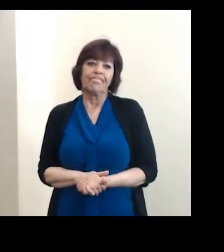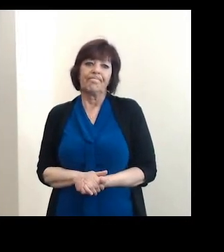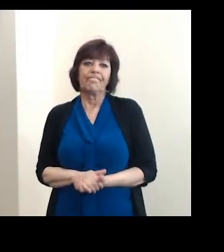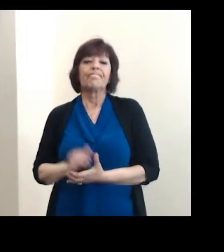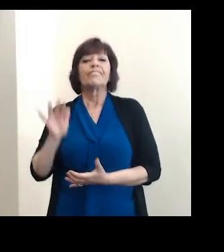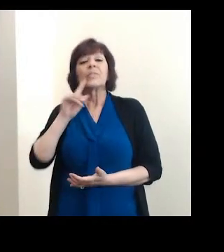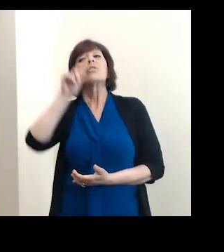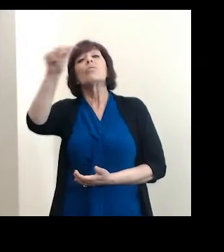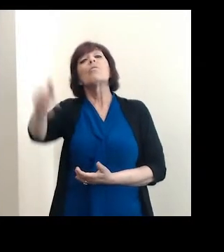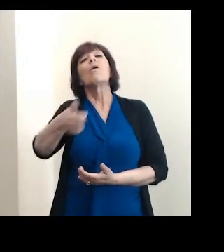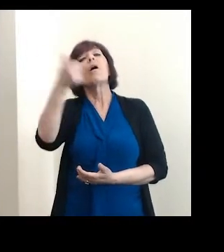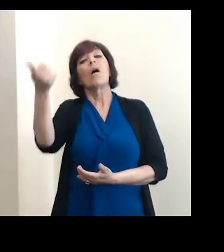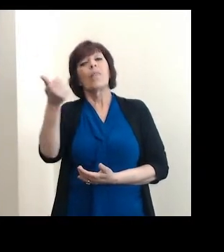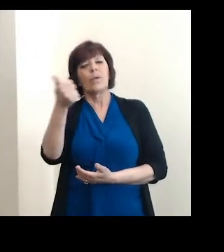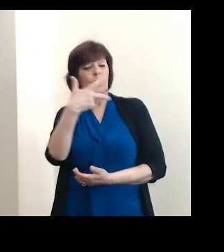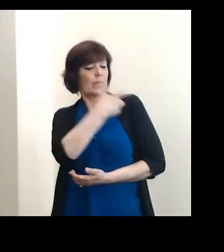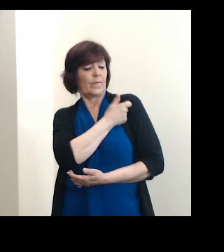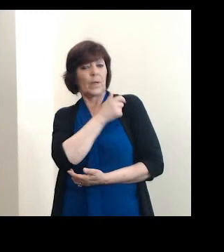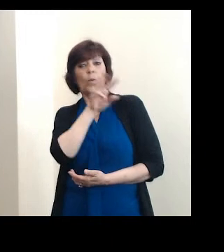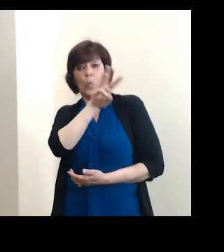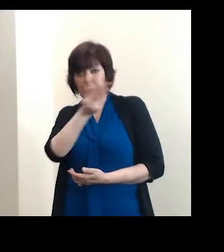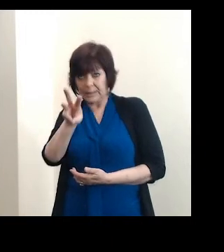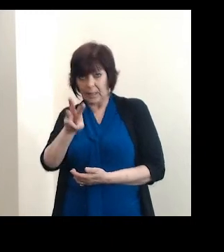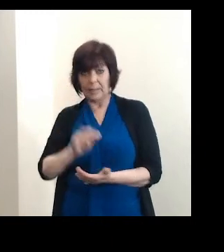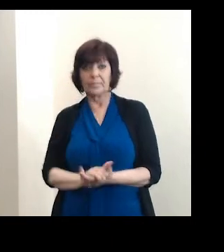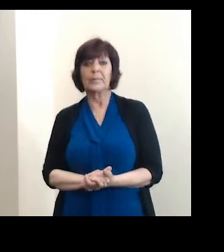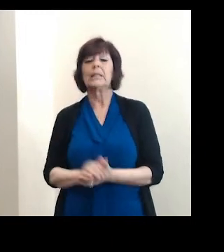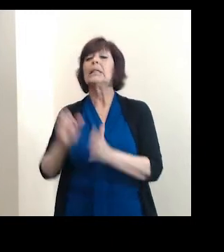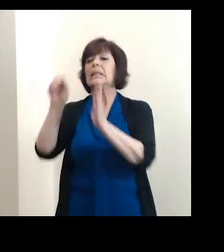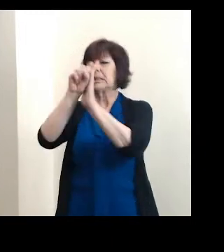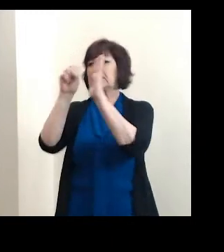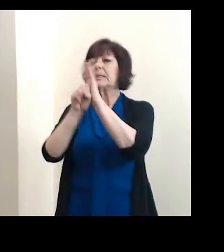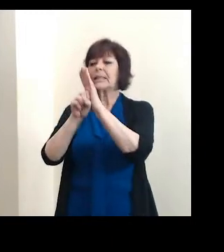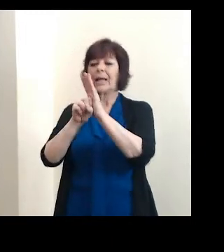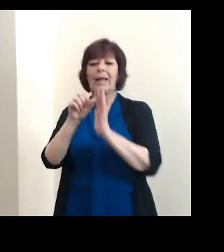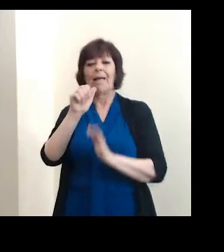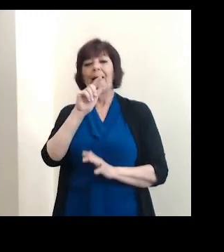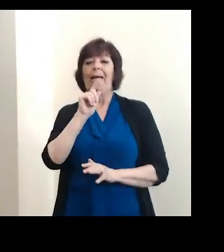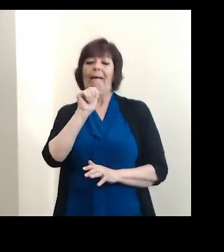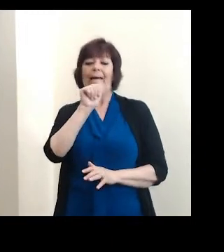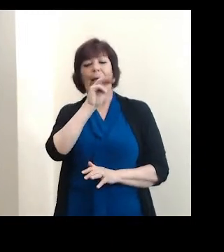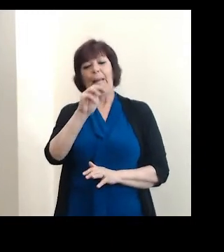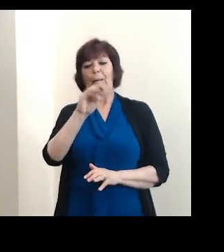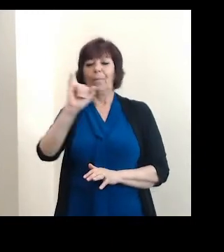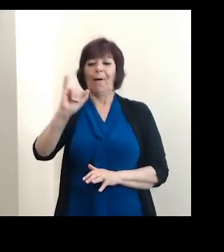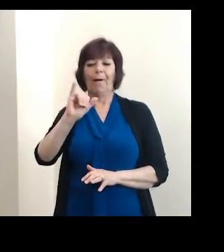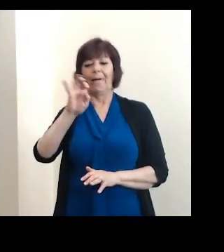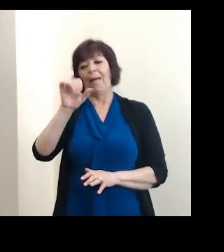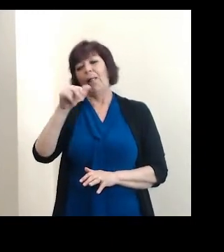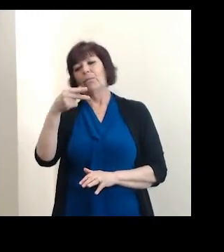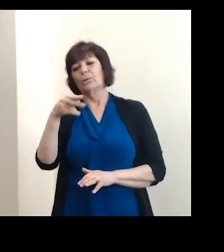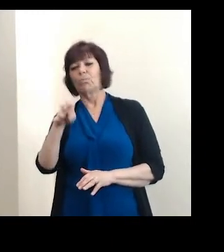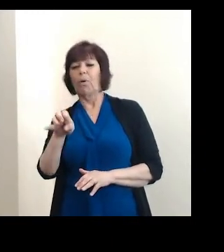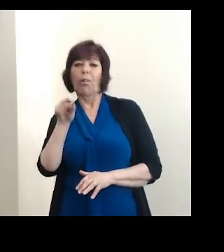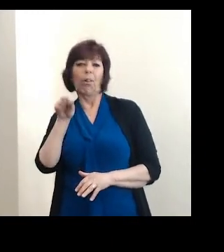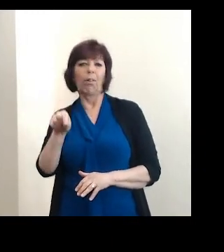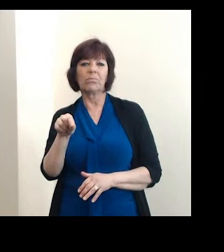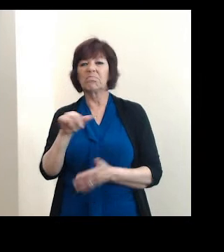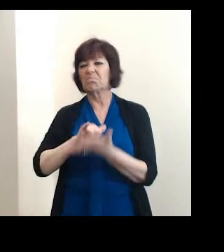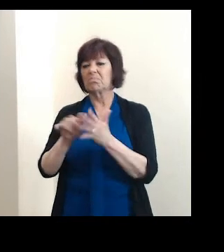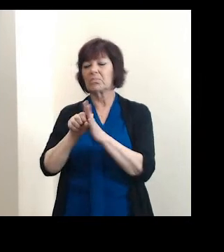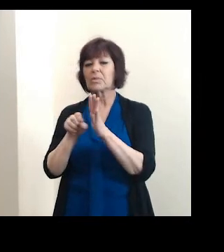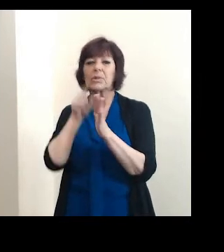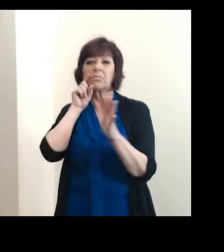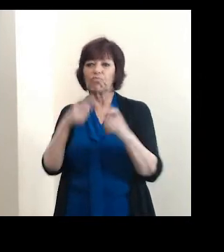There are other vaccine websites. The state site, of course, Am I Eligible? Just type in Am I Eligible New York State and you